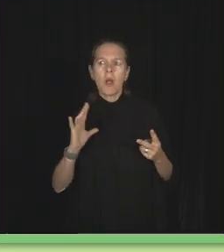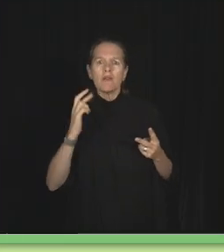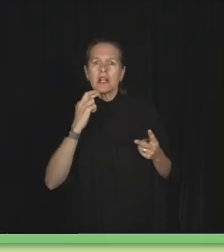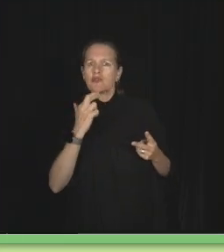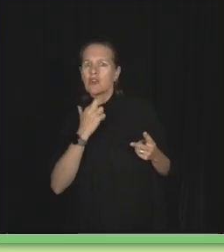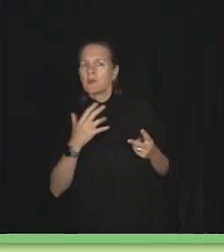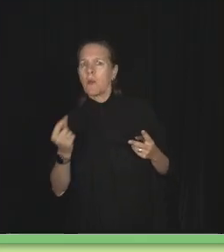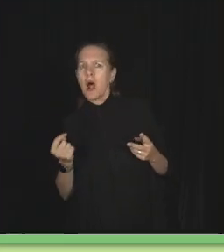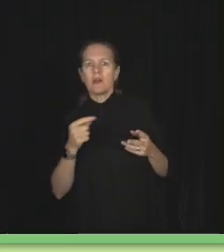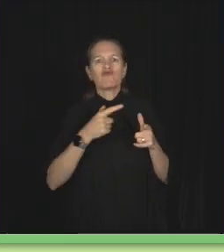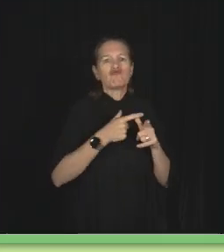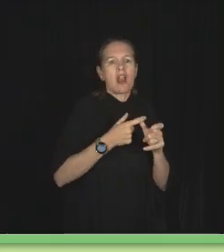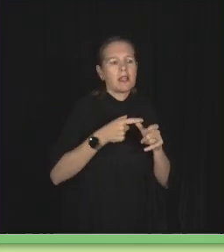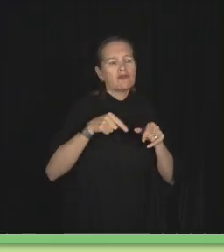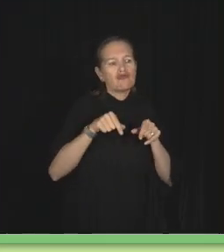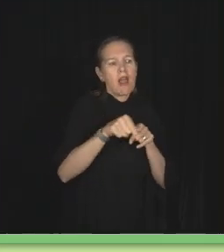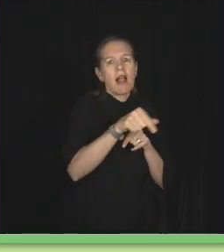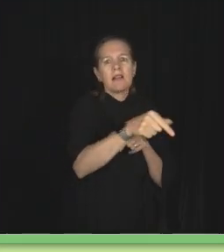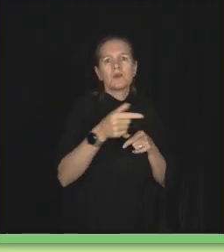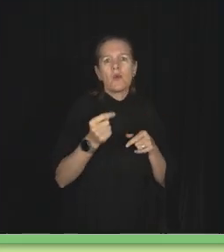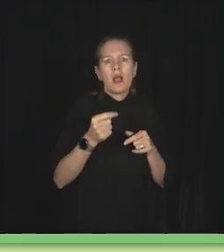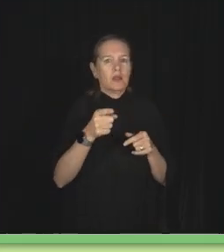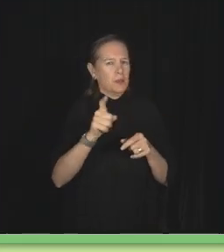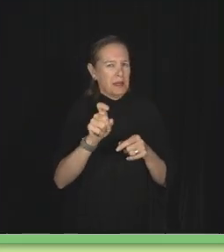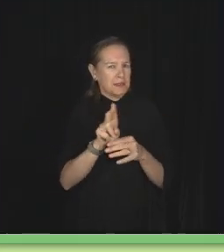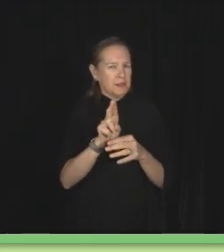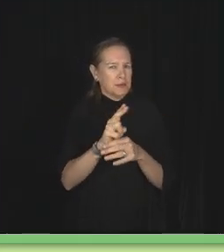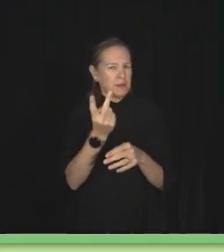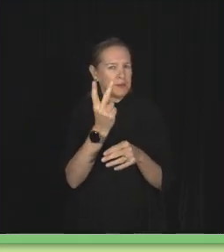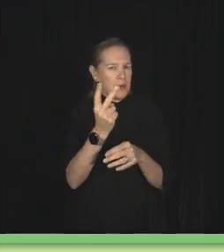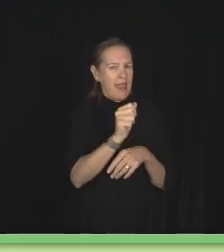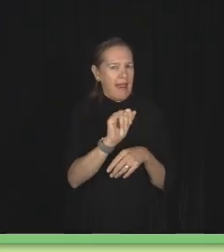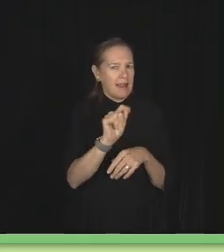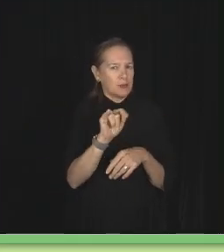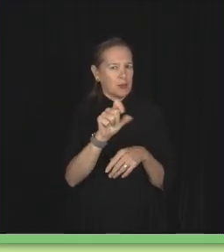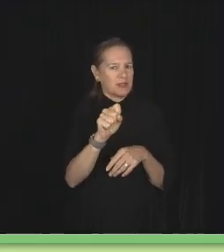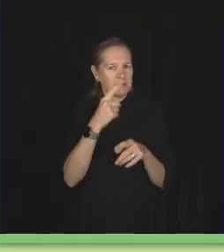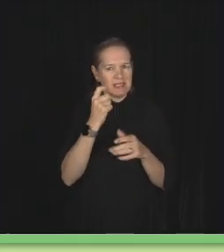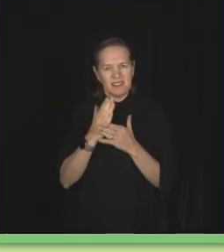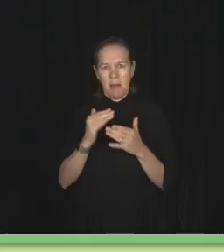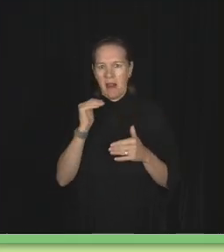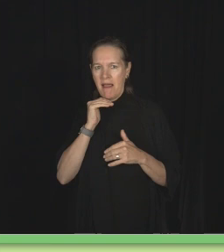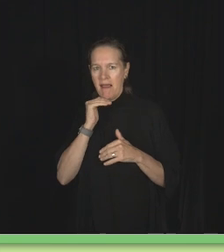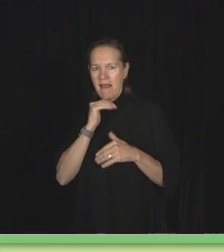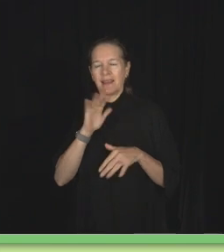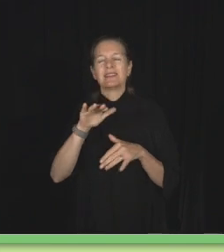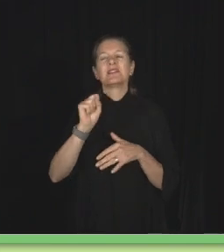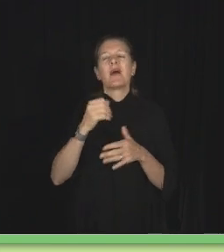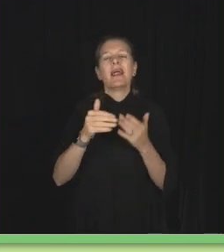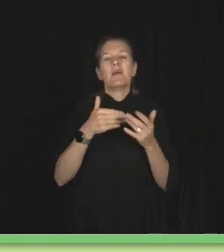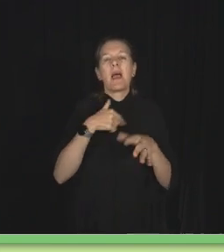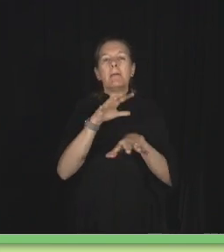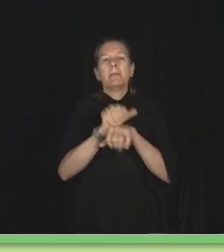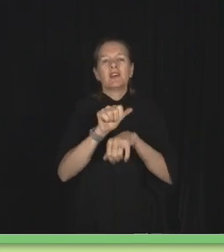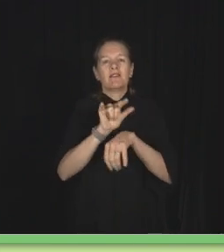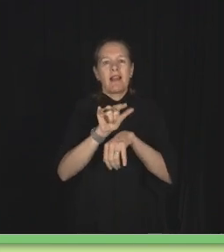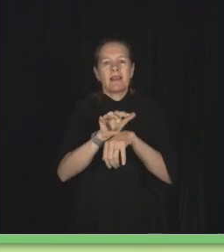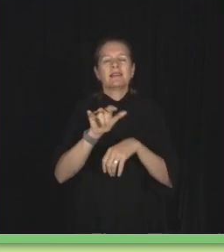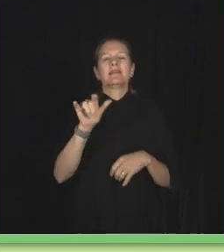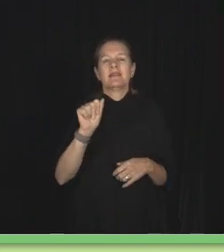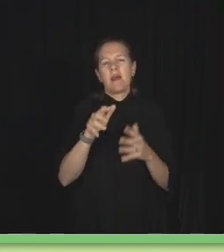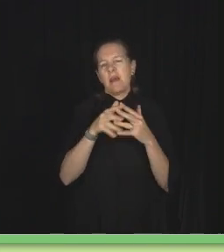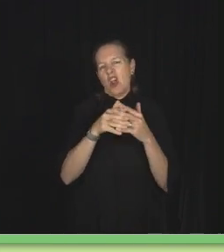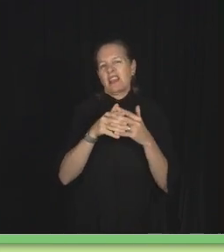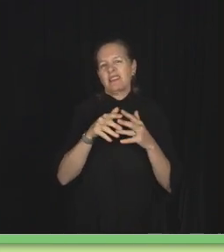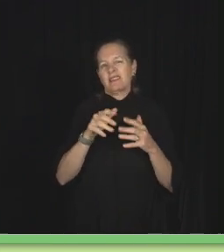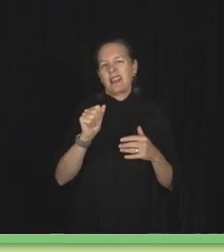got to use 2 AI tools. Can't just trust one, because sometimes they lie to you. I went and booked, a flight on American Express,